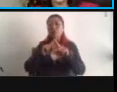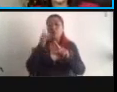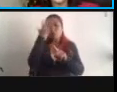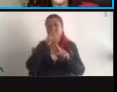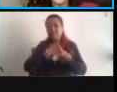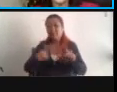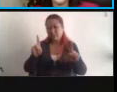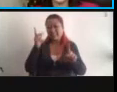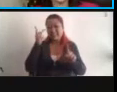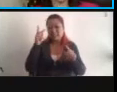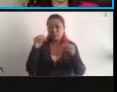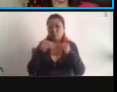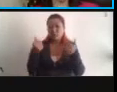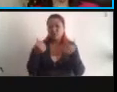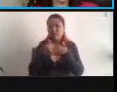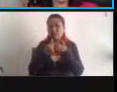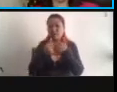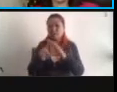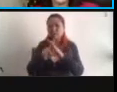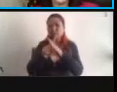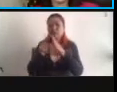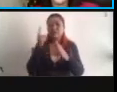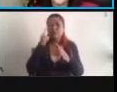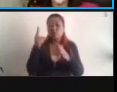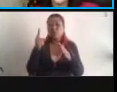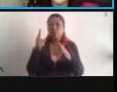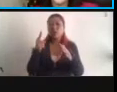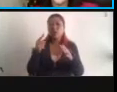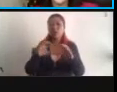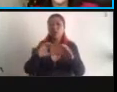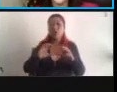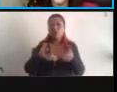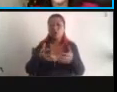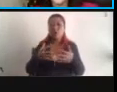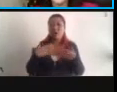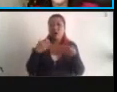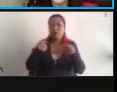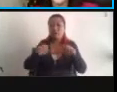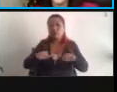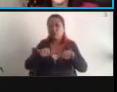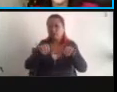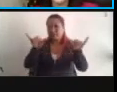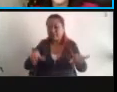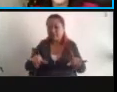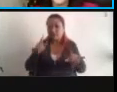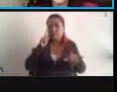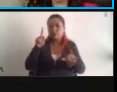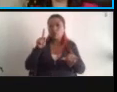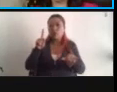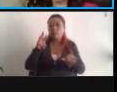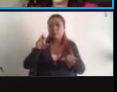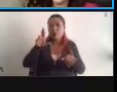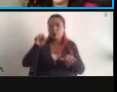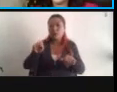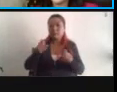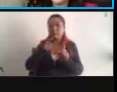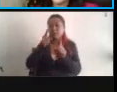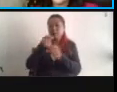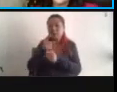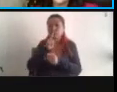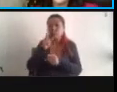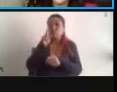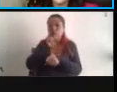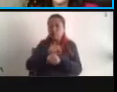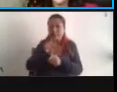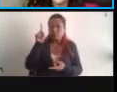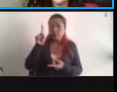have challenges ahead of us in terms of the crew health and performance systems to address a Mars mission, to make sure that we really brought down those